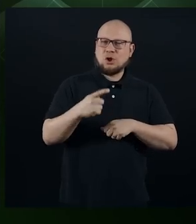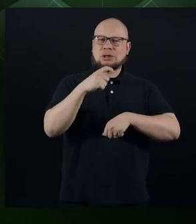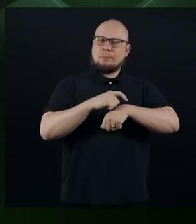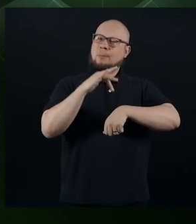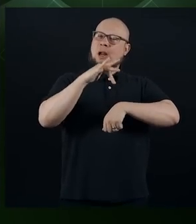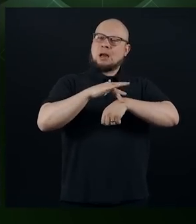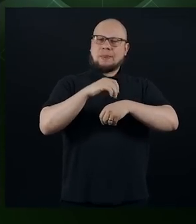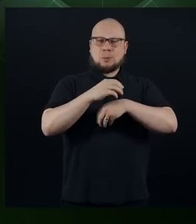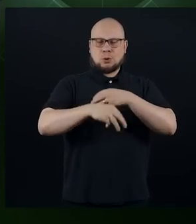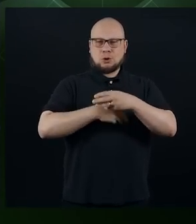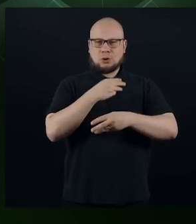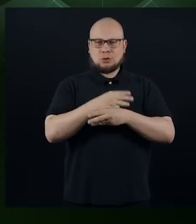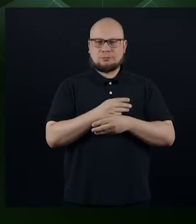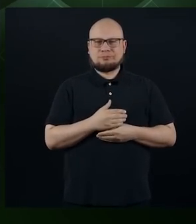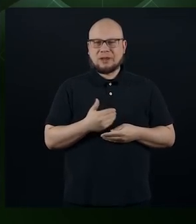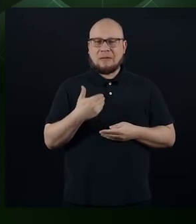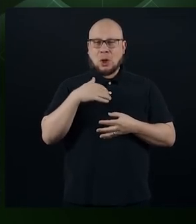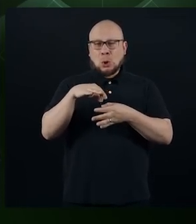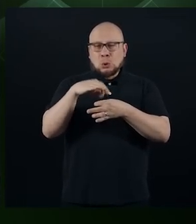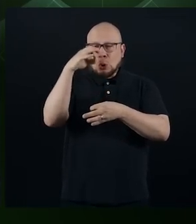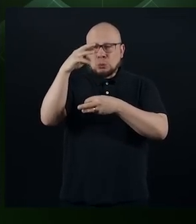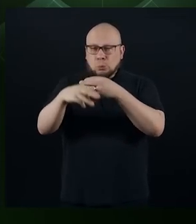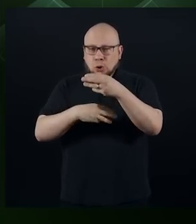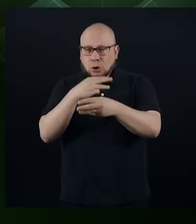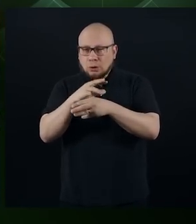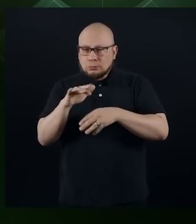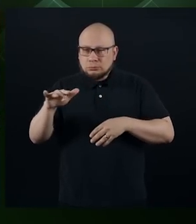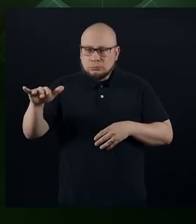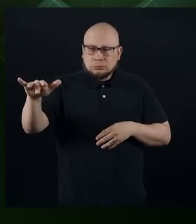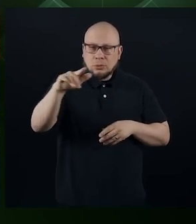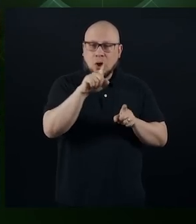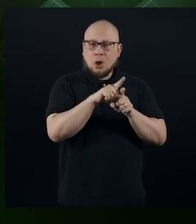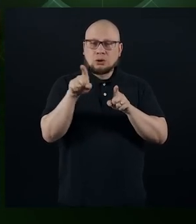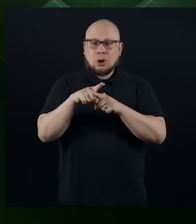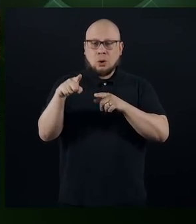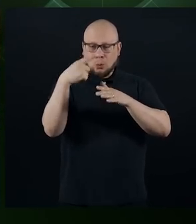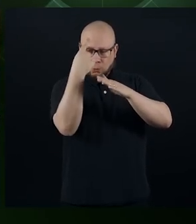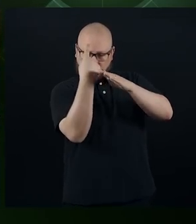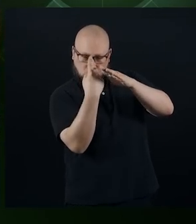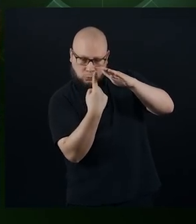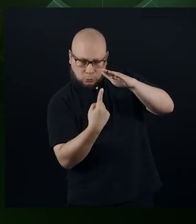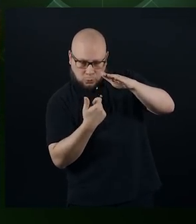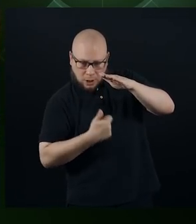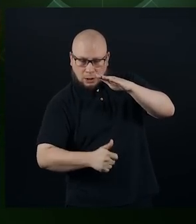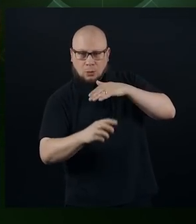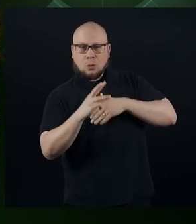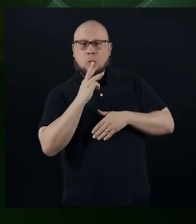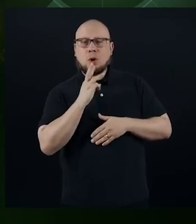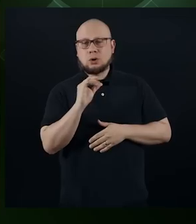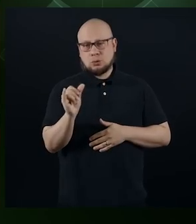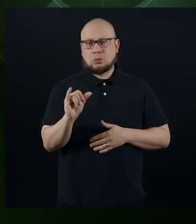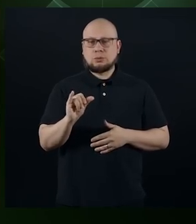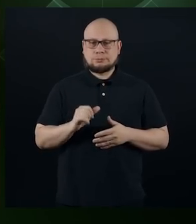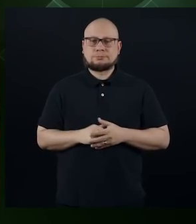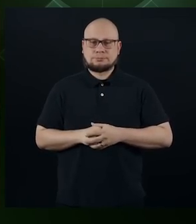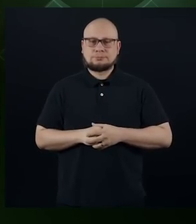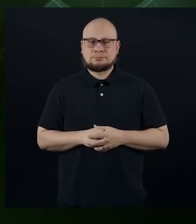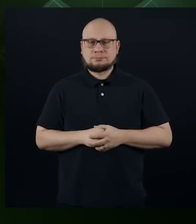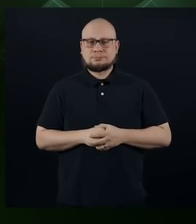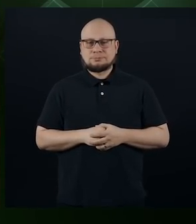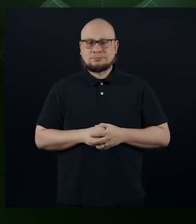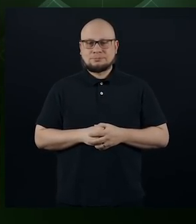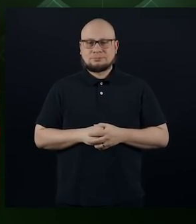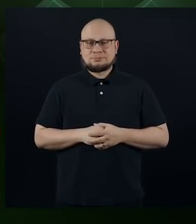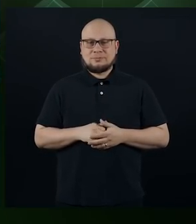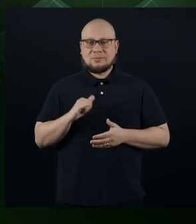time, exploring the supernatural realm of the Sea of the Damned and also the underwater world of the Sunken Kingdom. So part of